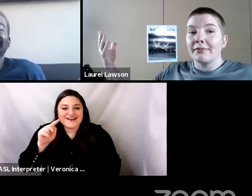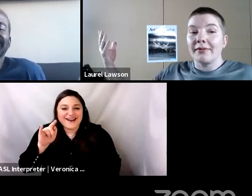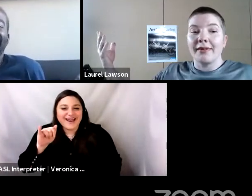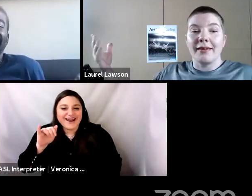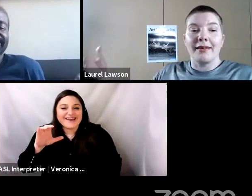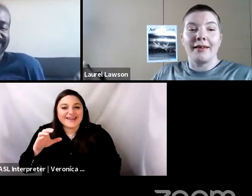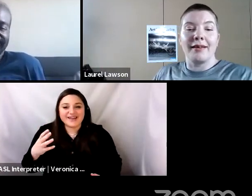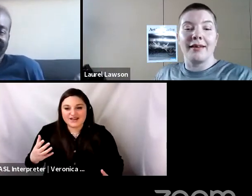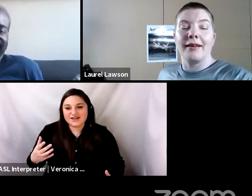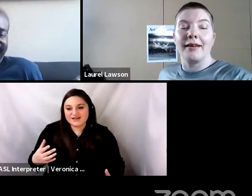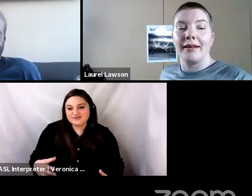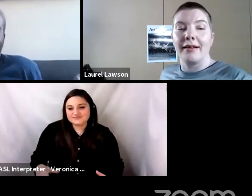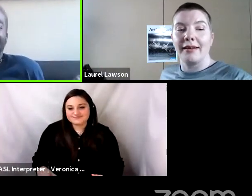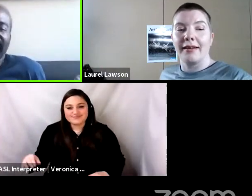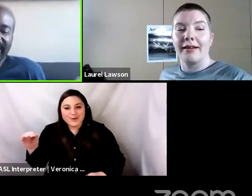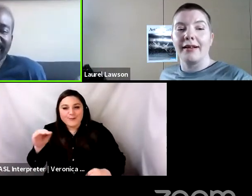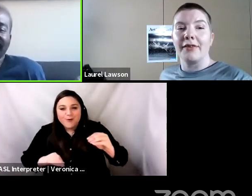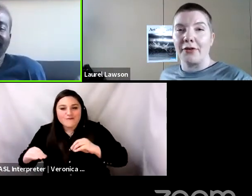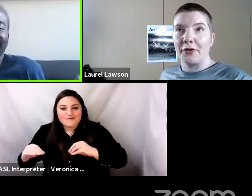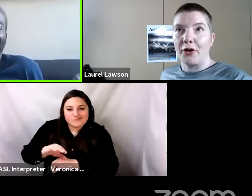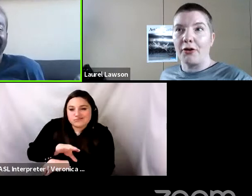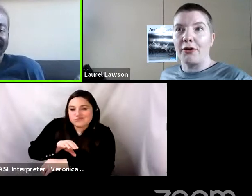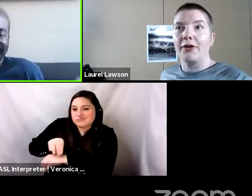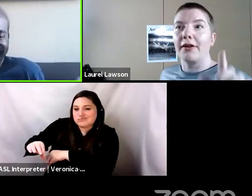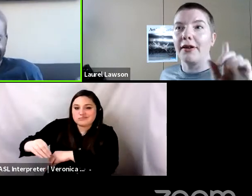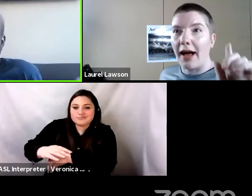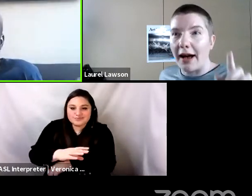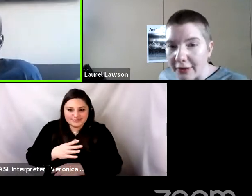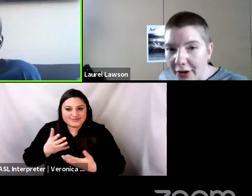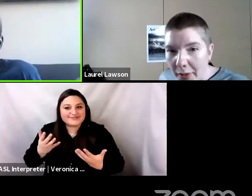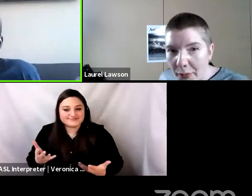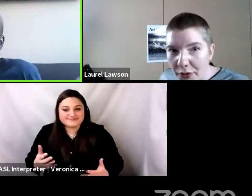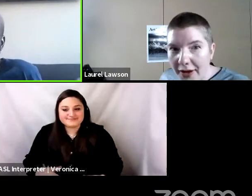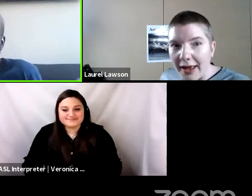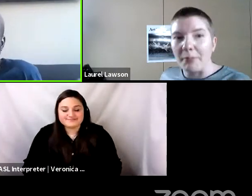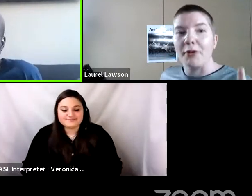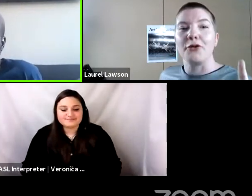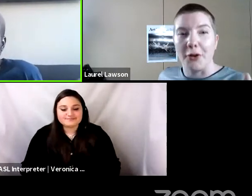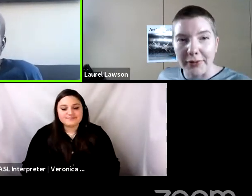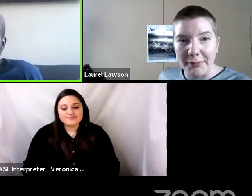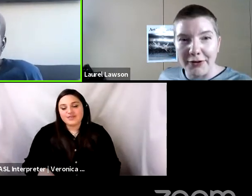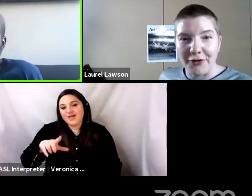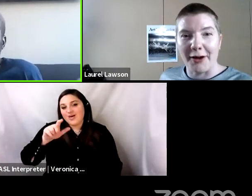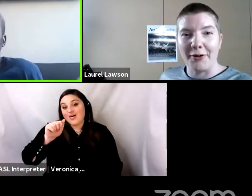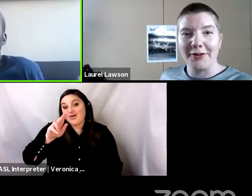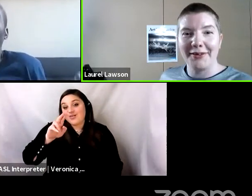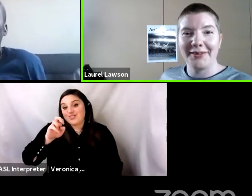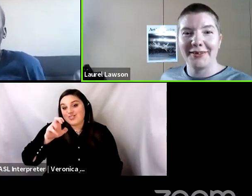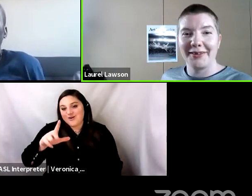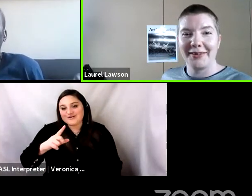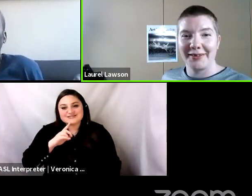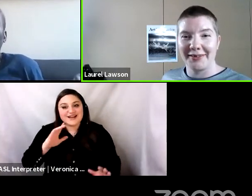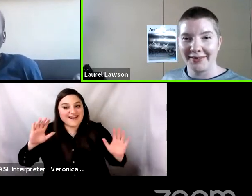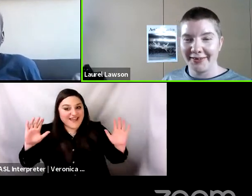Anyway, yeah. End of thought. I didn't come up with the name. Don't blame me for that